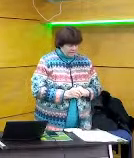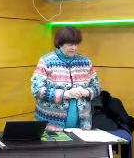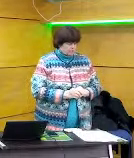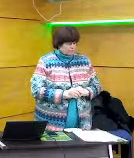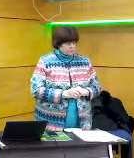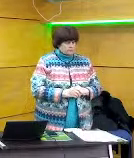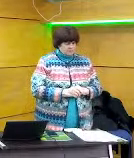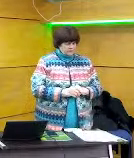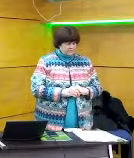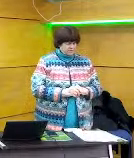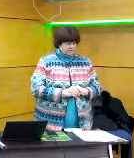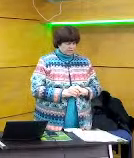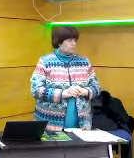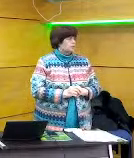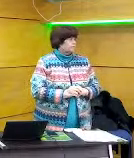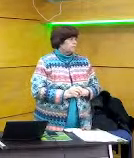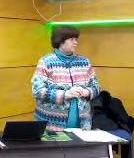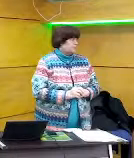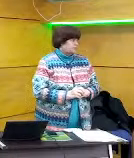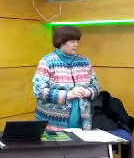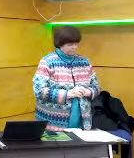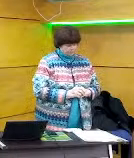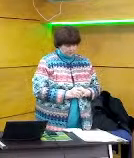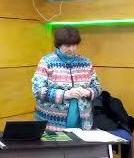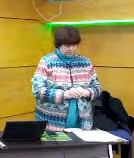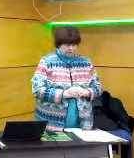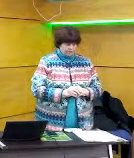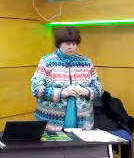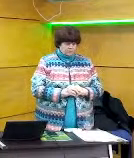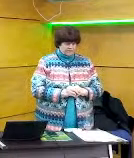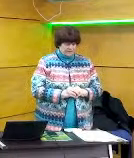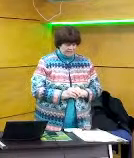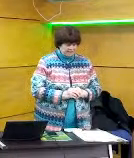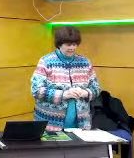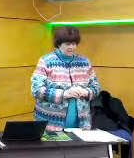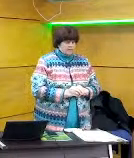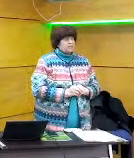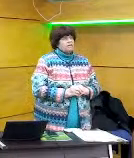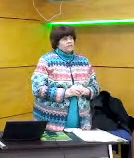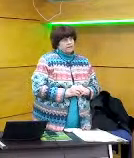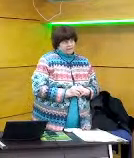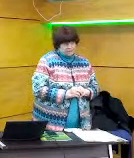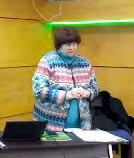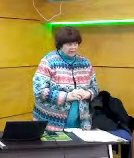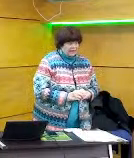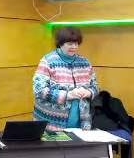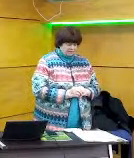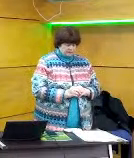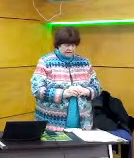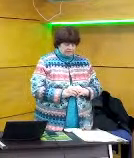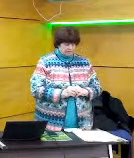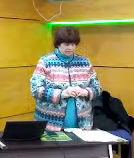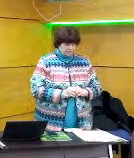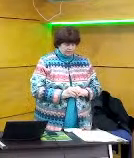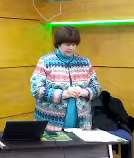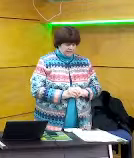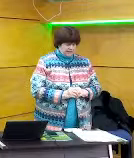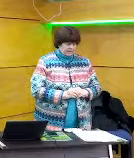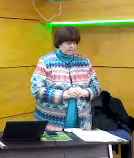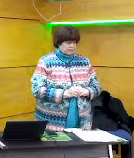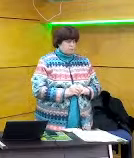Later, in their first months or their first year after birth, of course, then they start adding the